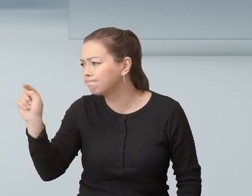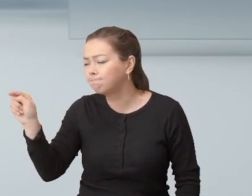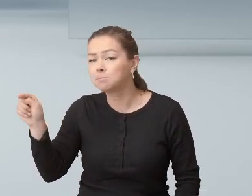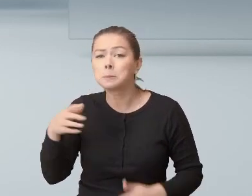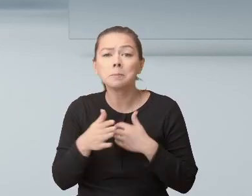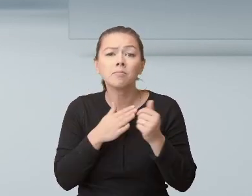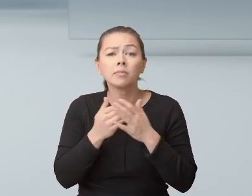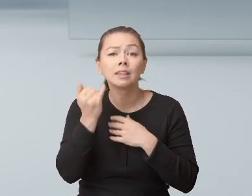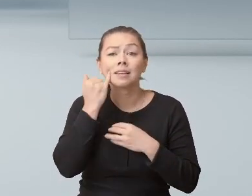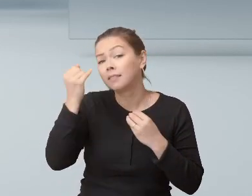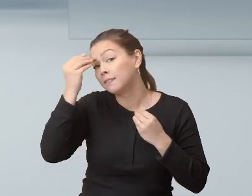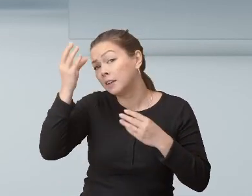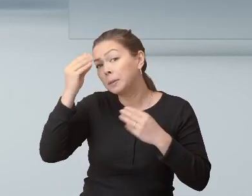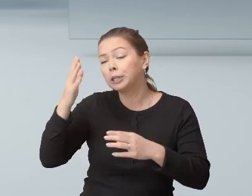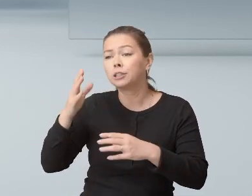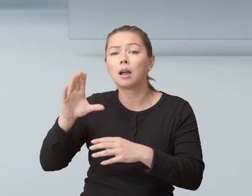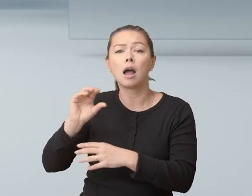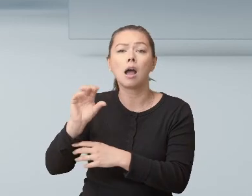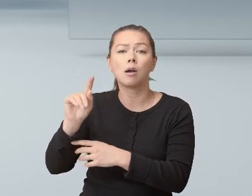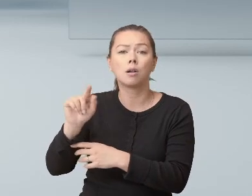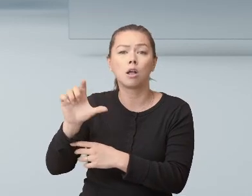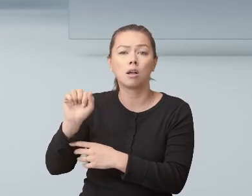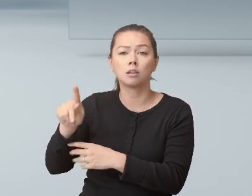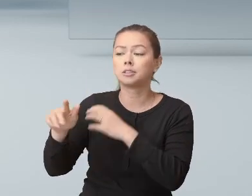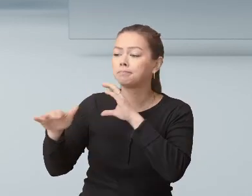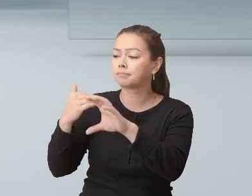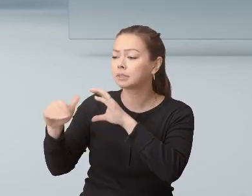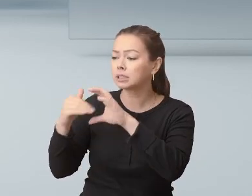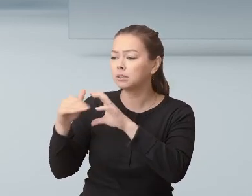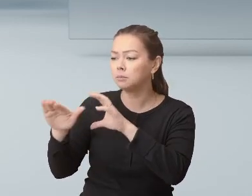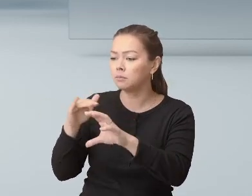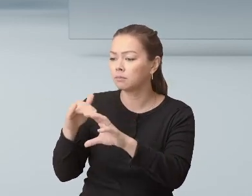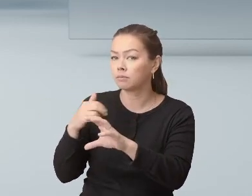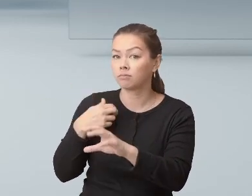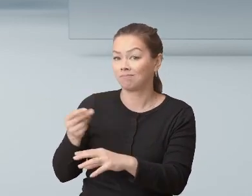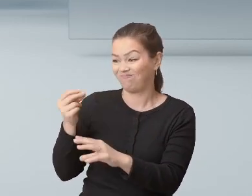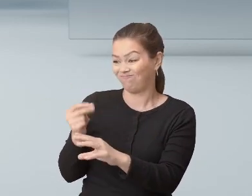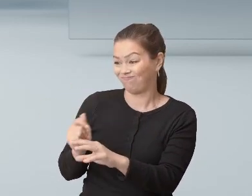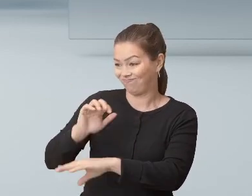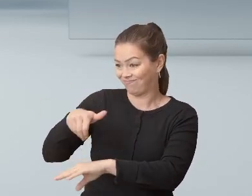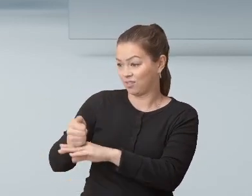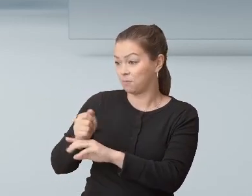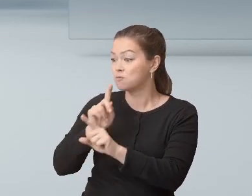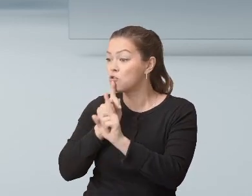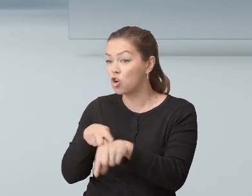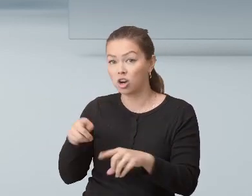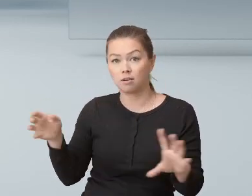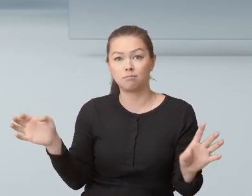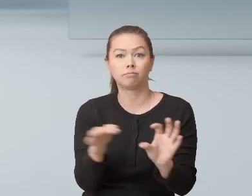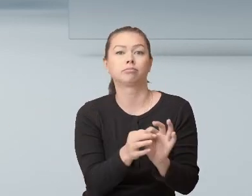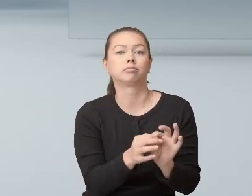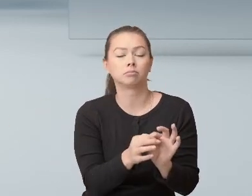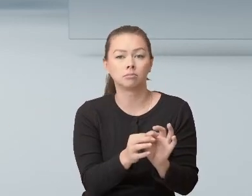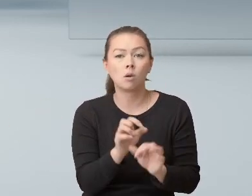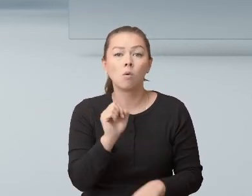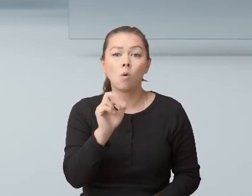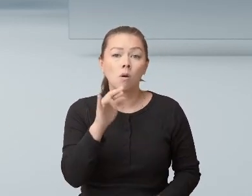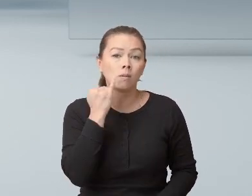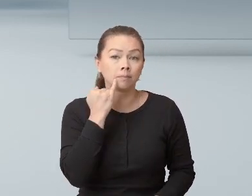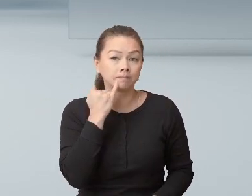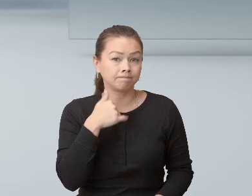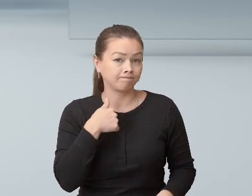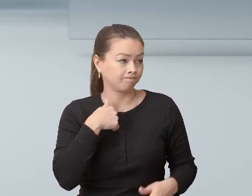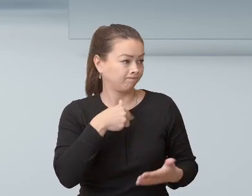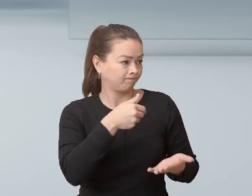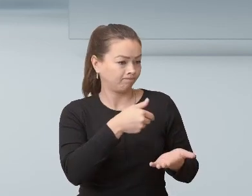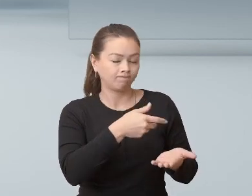Outlook, answering emails to customers, and then generating orders straight from their Outlook, or Excel. If I'm an accountant and a finance person,